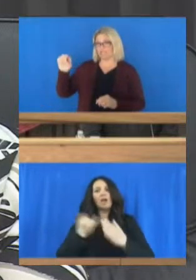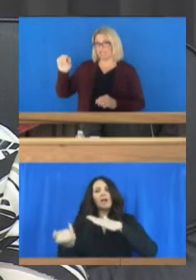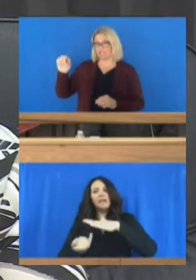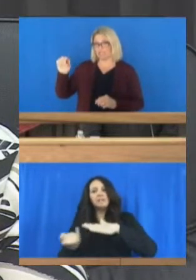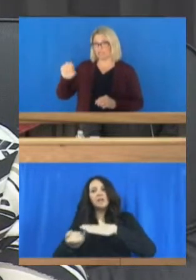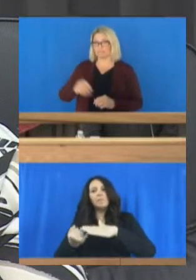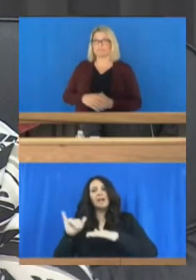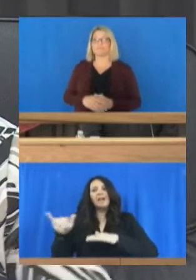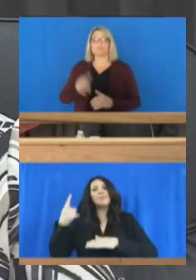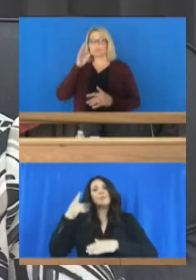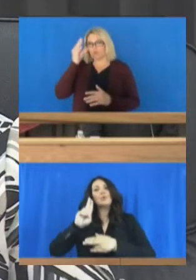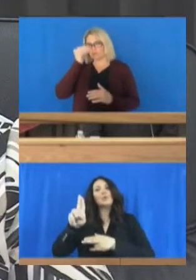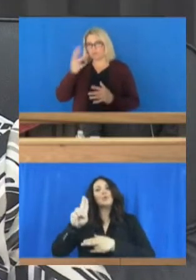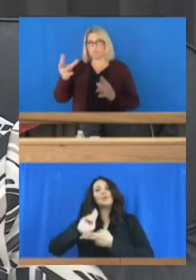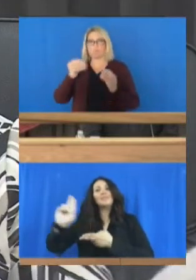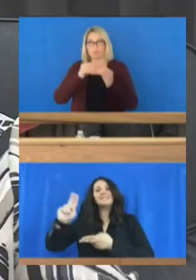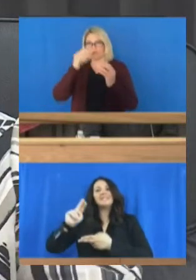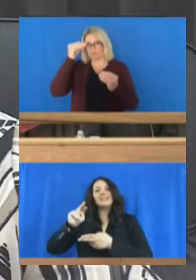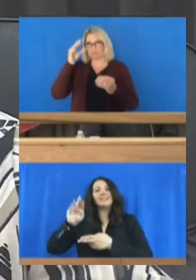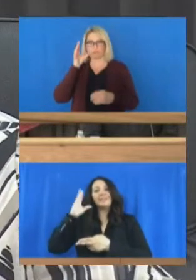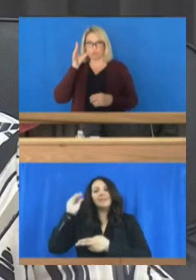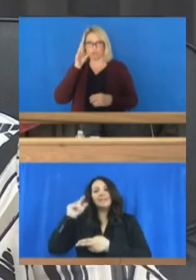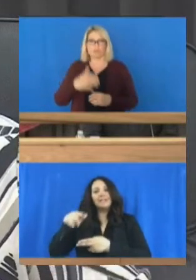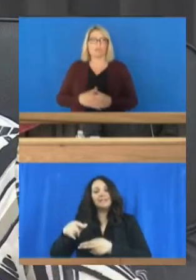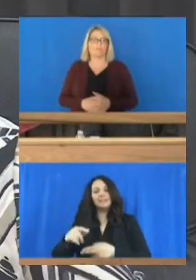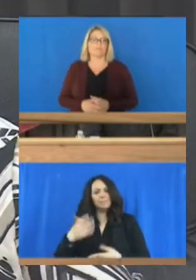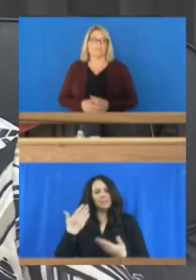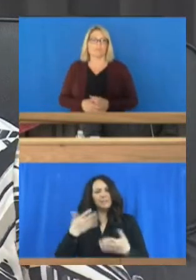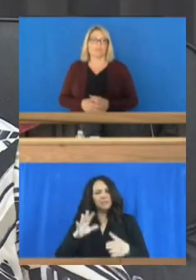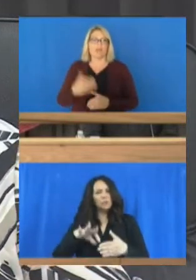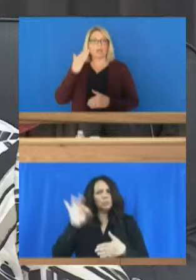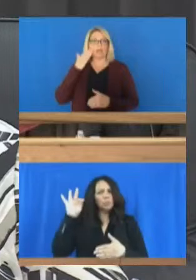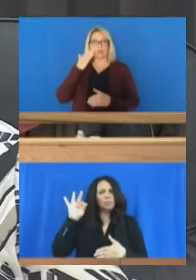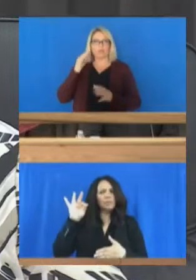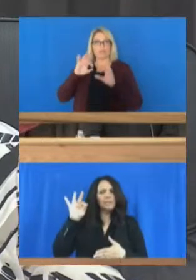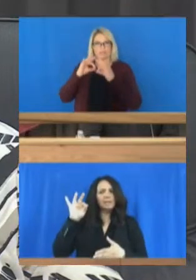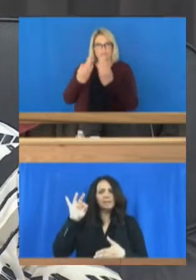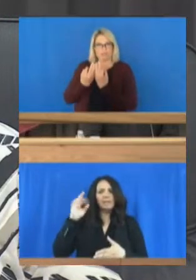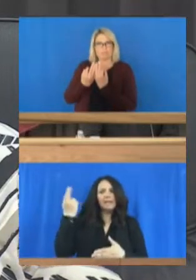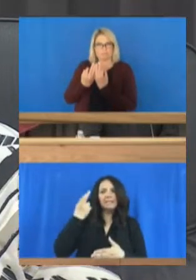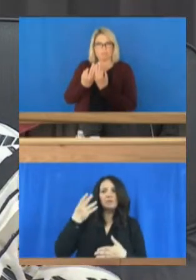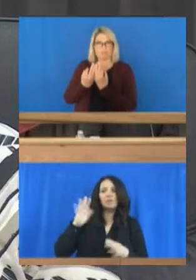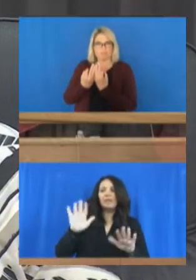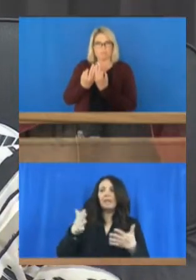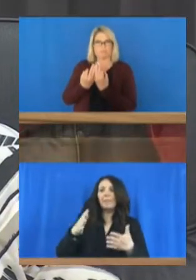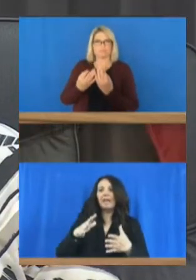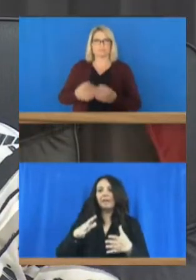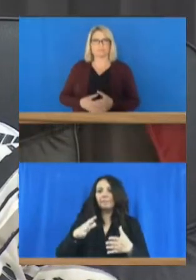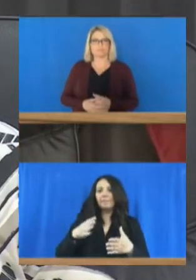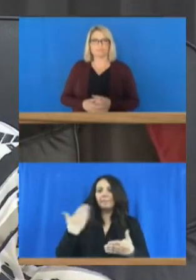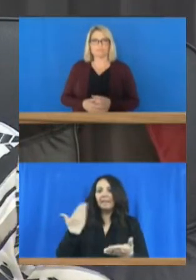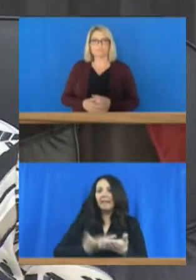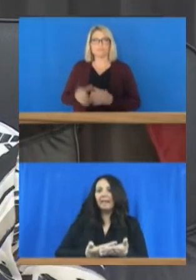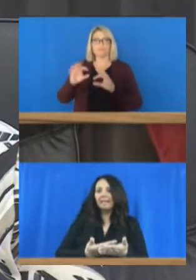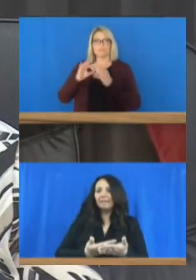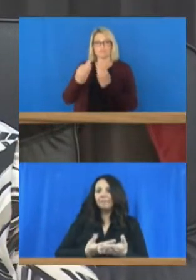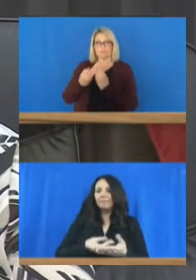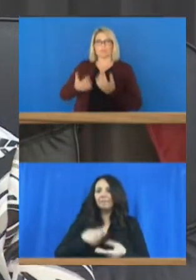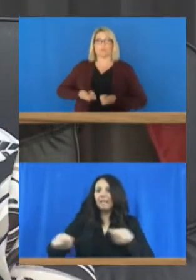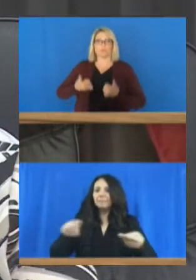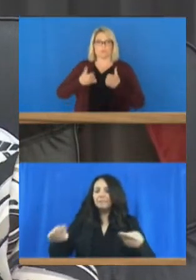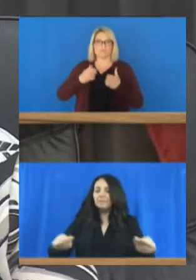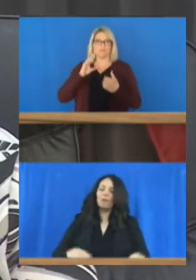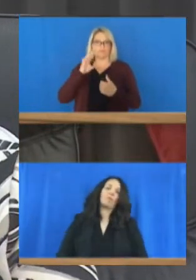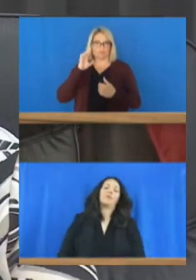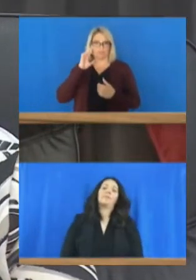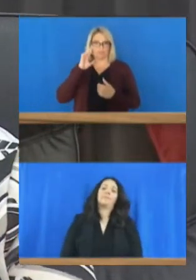Radio-Canada. Oui, bonjour. C'est une question pour le ministre Dominic Cardy. J'aimerais savoir, Monsieur le ministre, compte